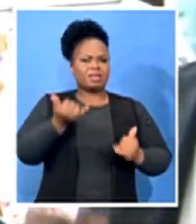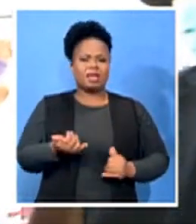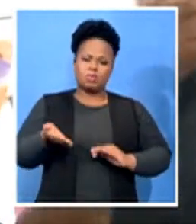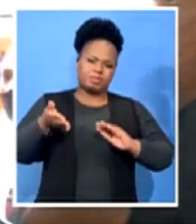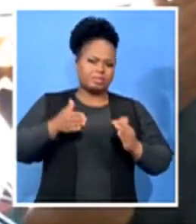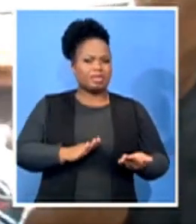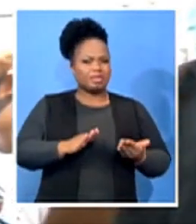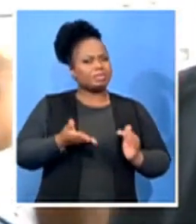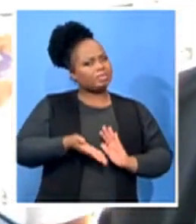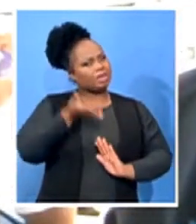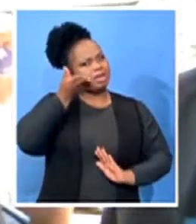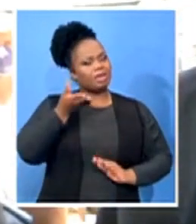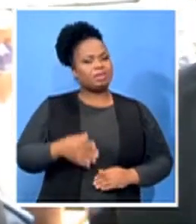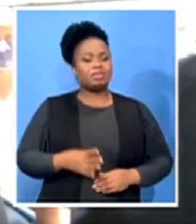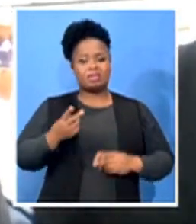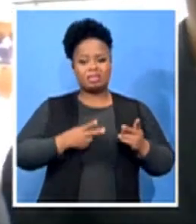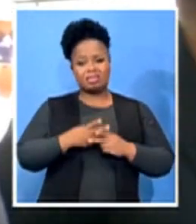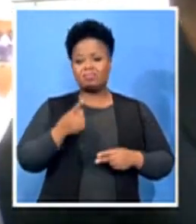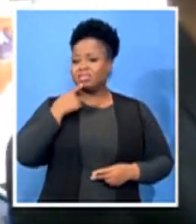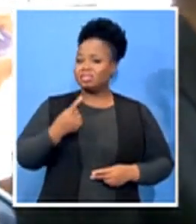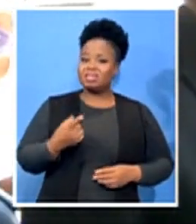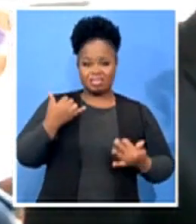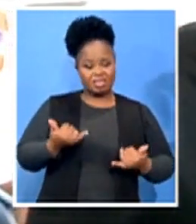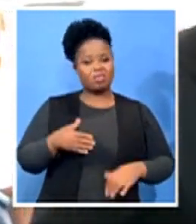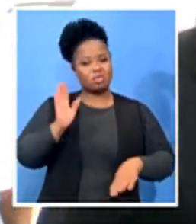that is a more resistant kind